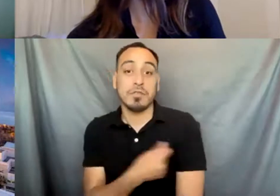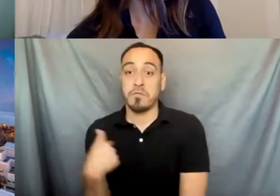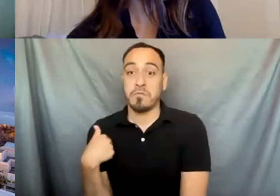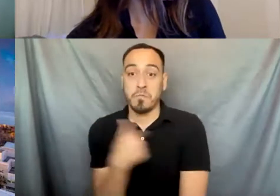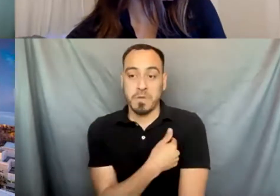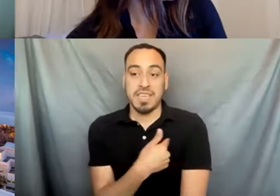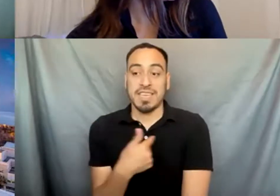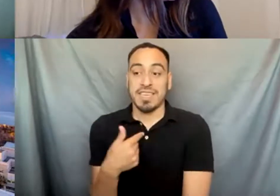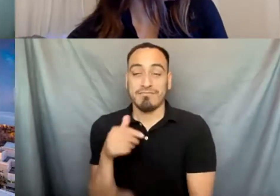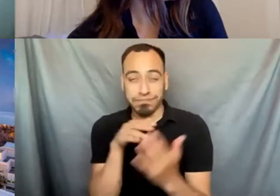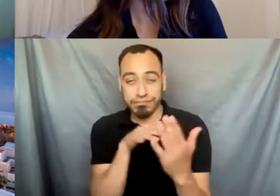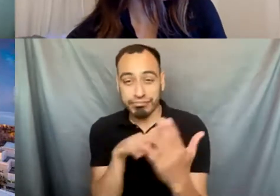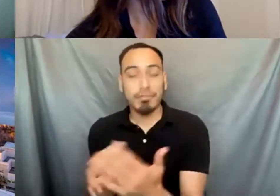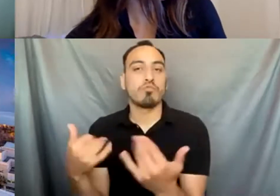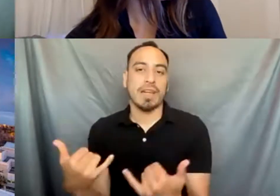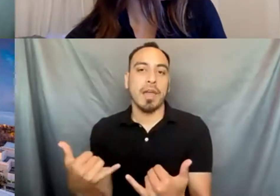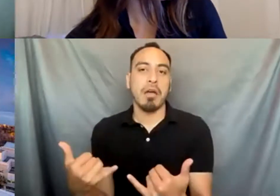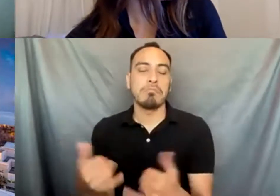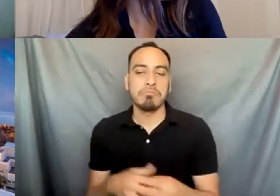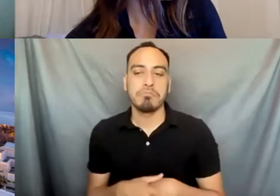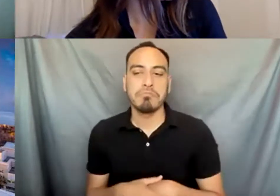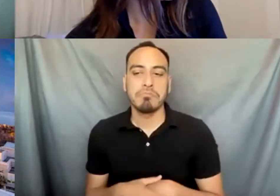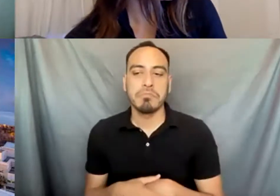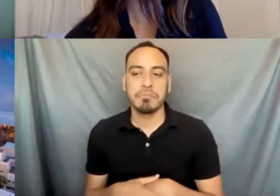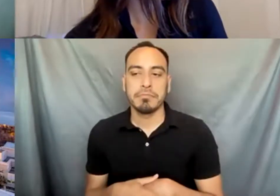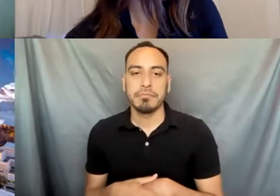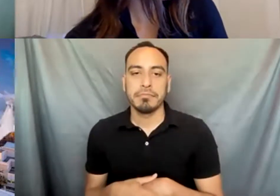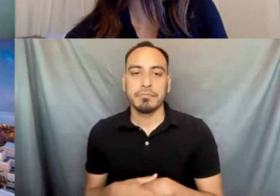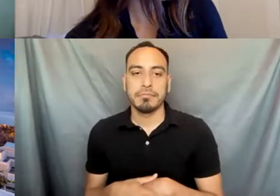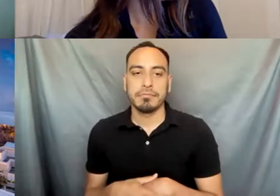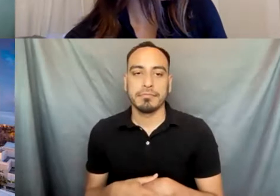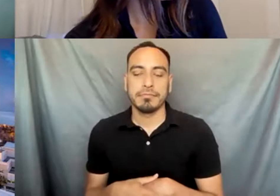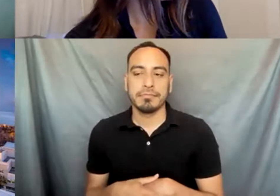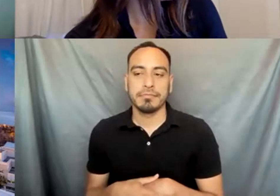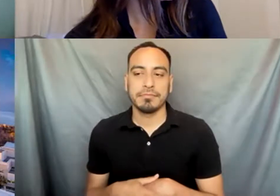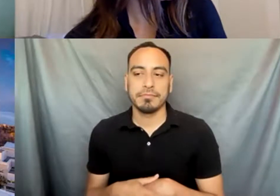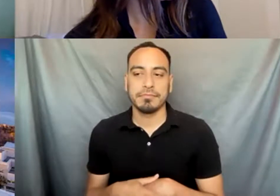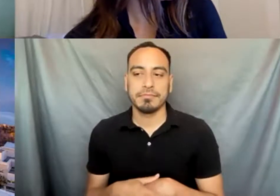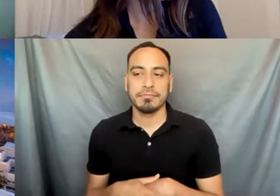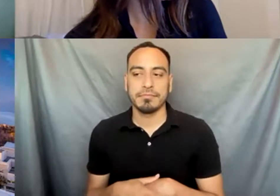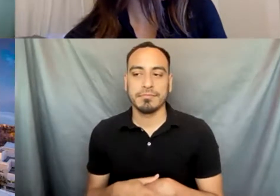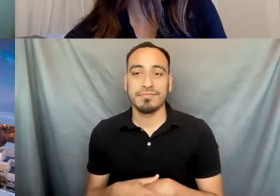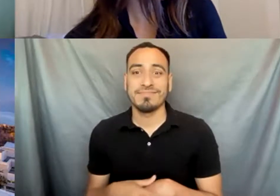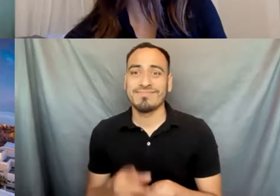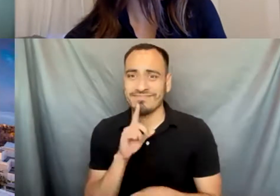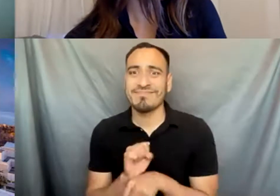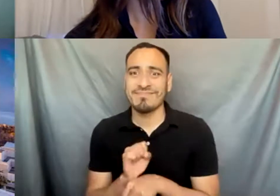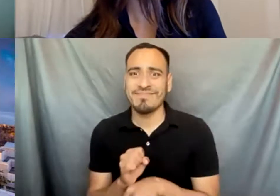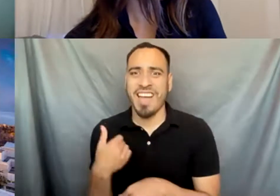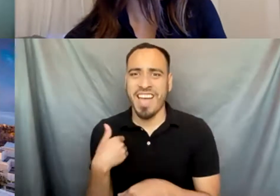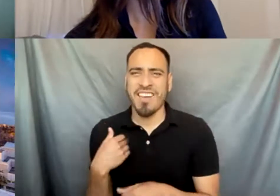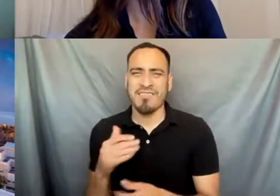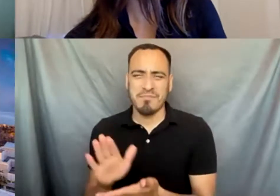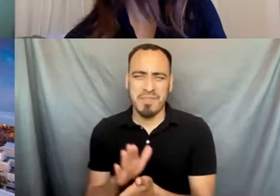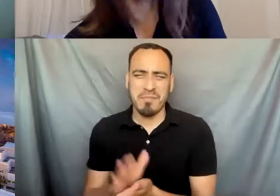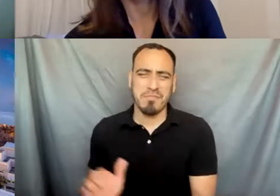doing studies. And in fact, I got pages and pages of stuff to